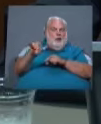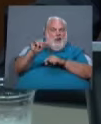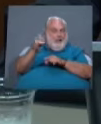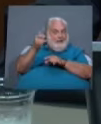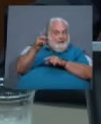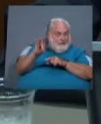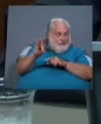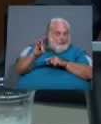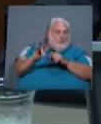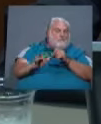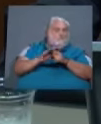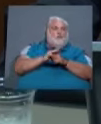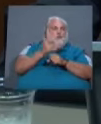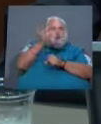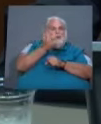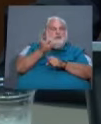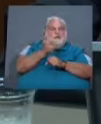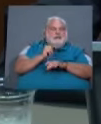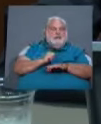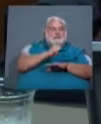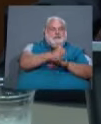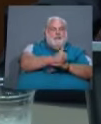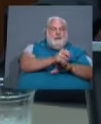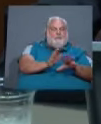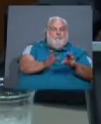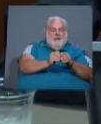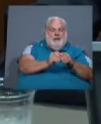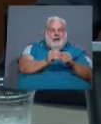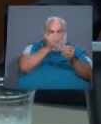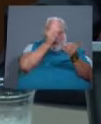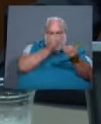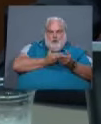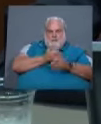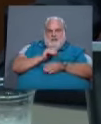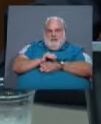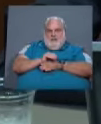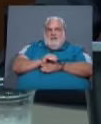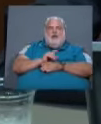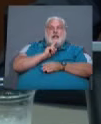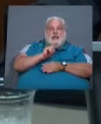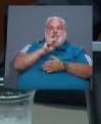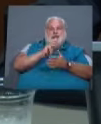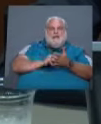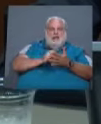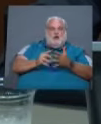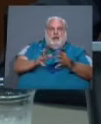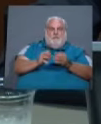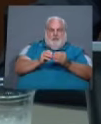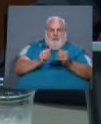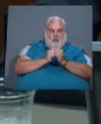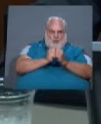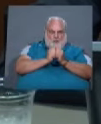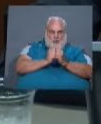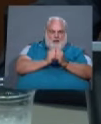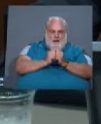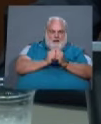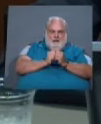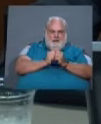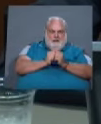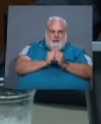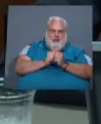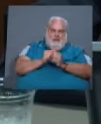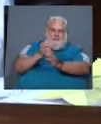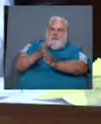that the main purpose was so that they could set a meeting, and I was informed tonight that there is a meeting set, and I assume it's before